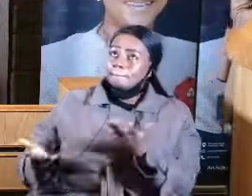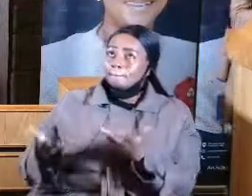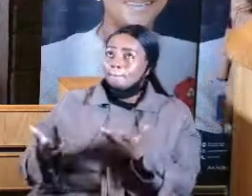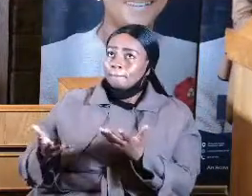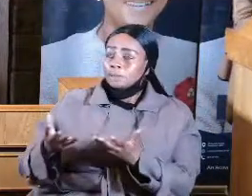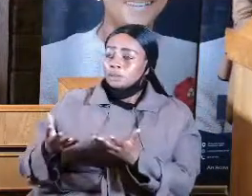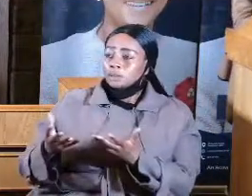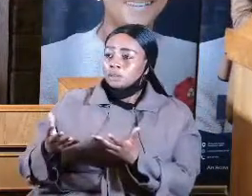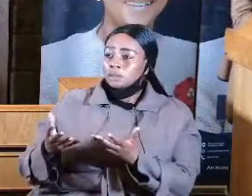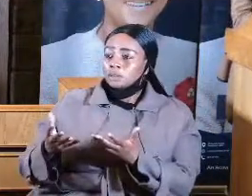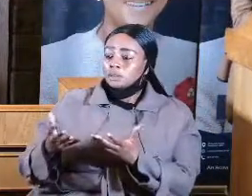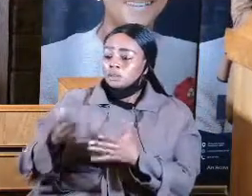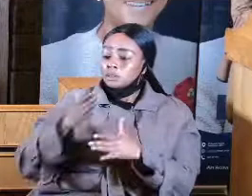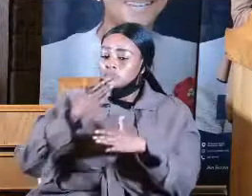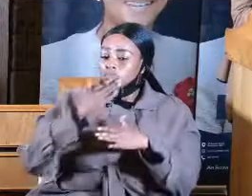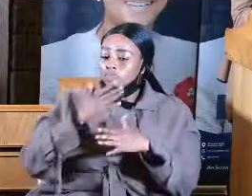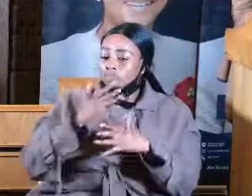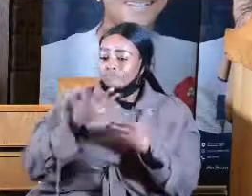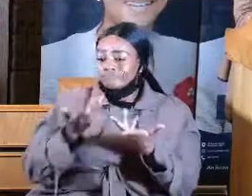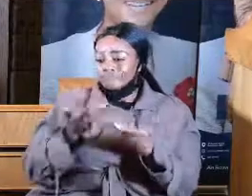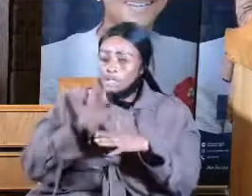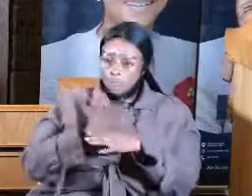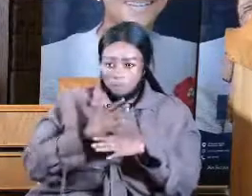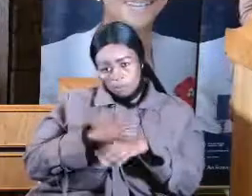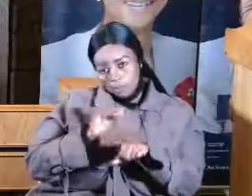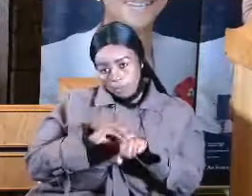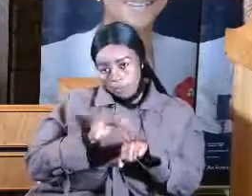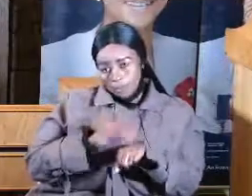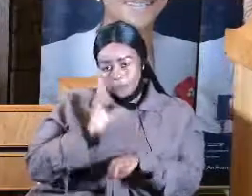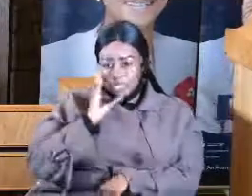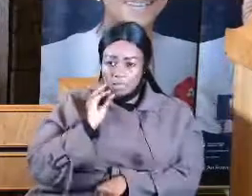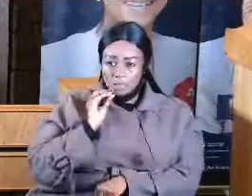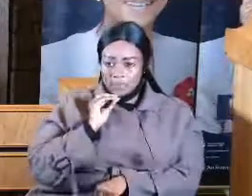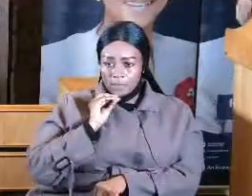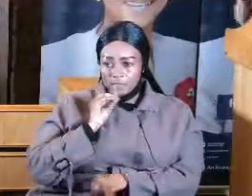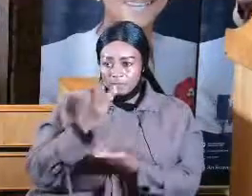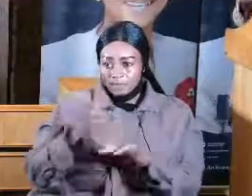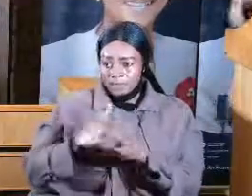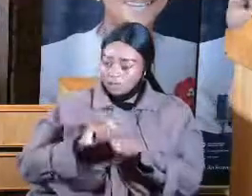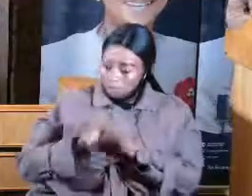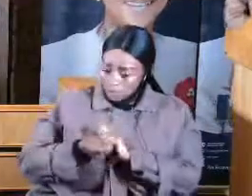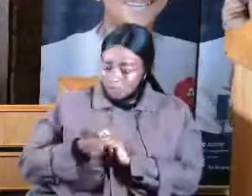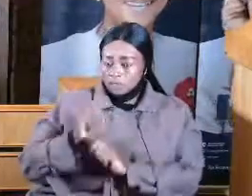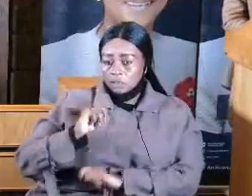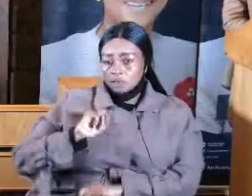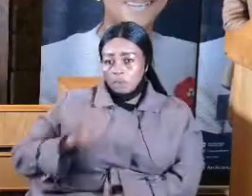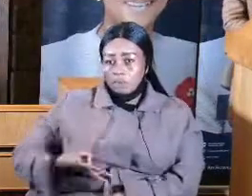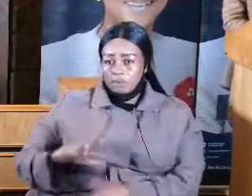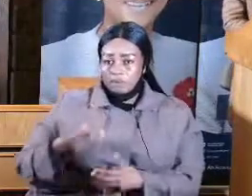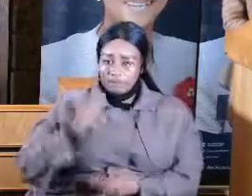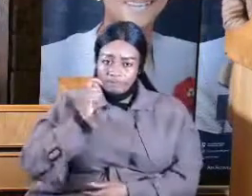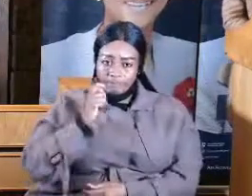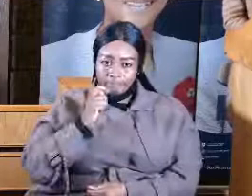the employment problems that trans people face or trans women face.